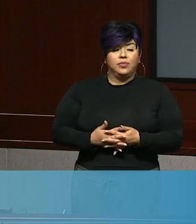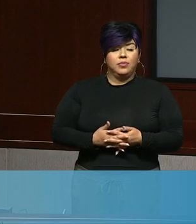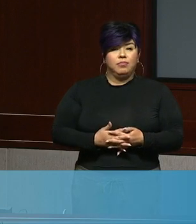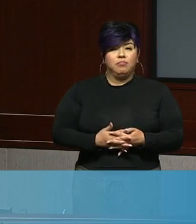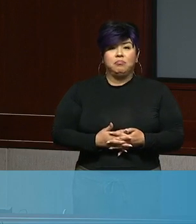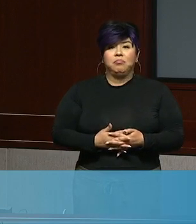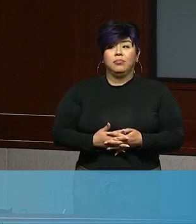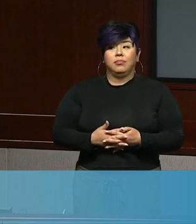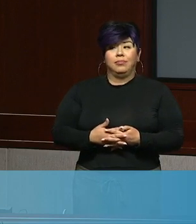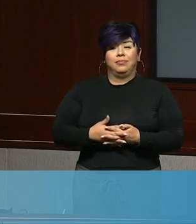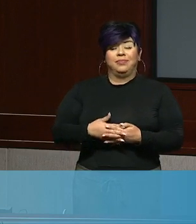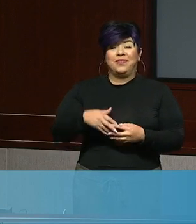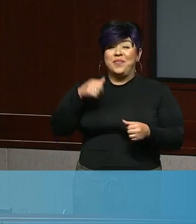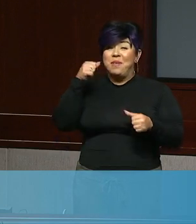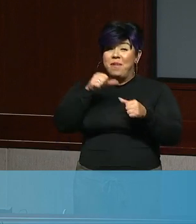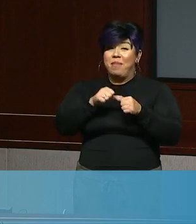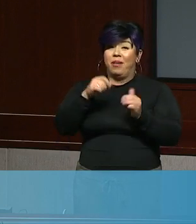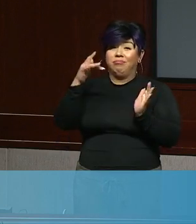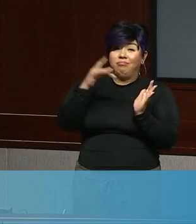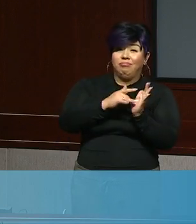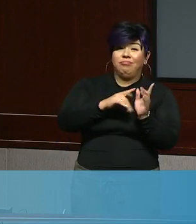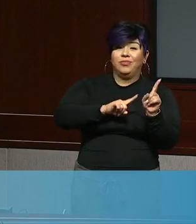Remember, it's *6 to unmute.